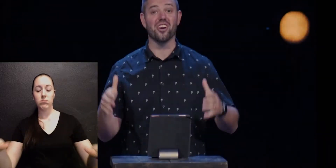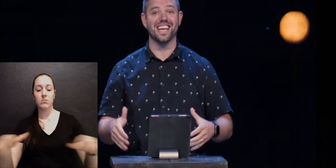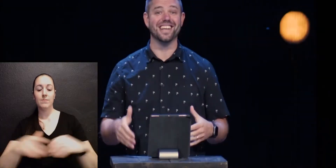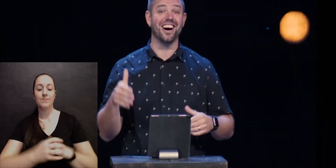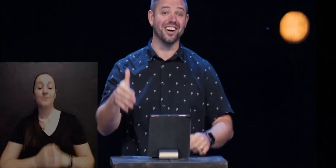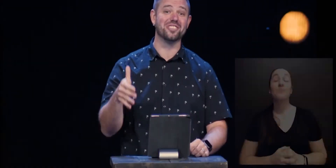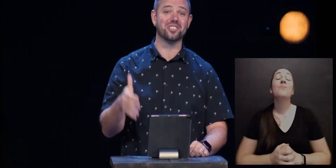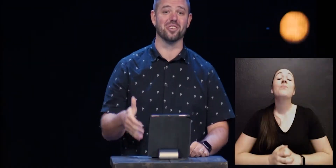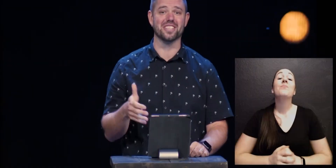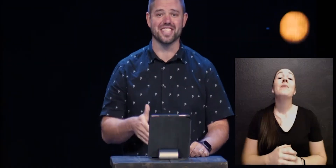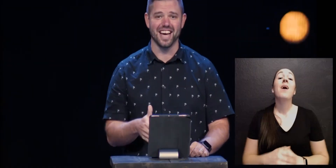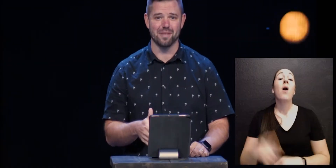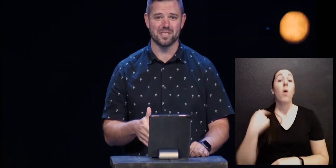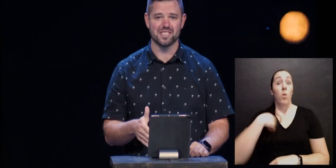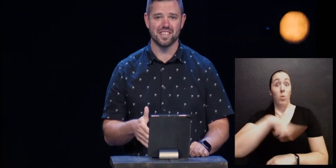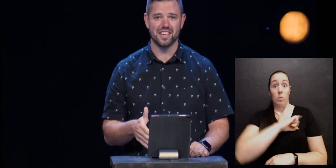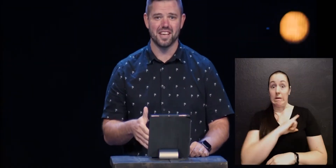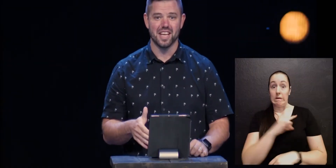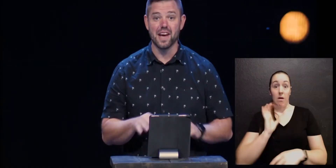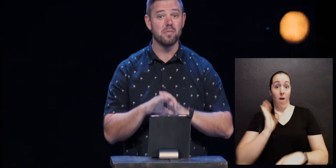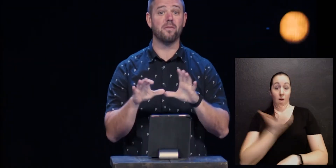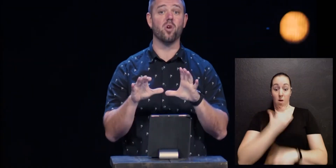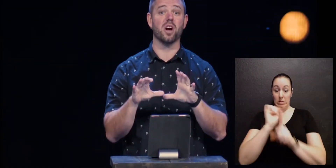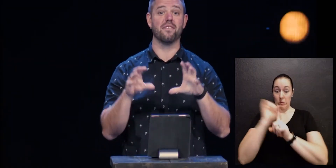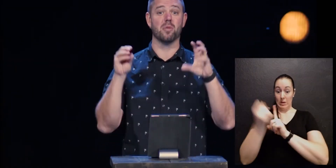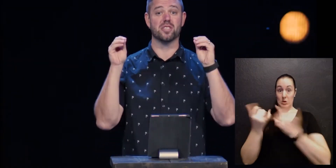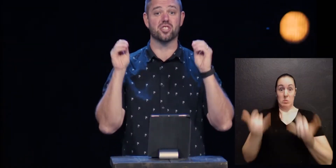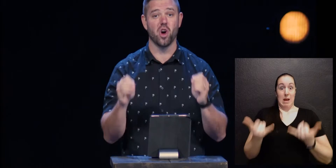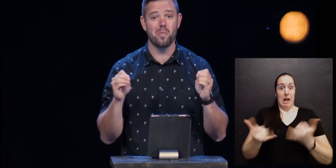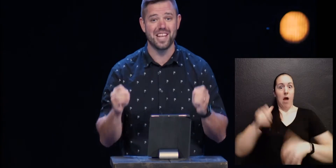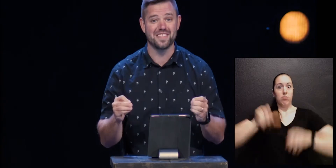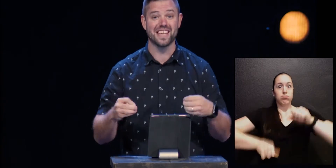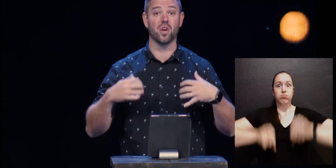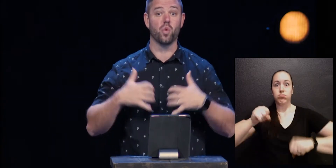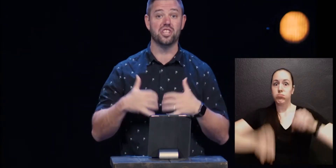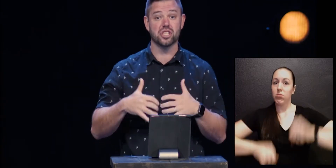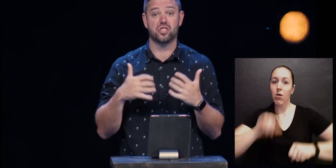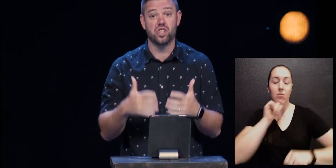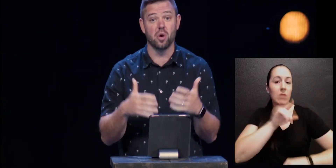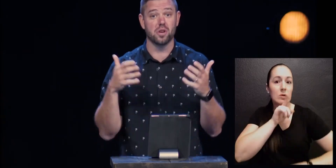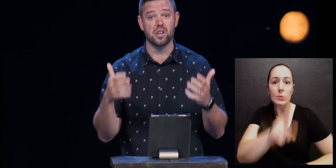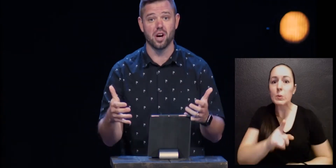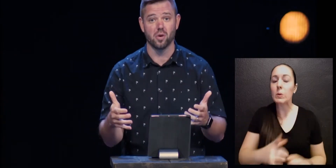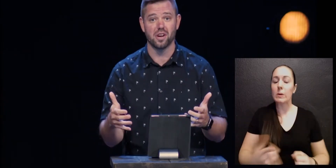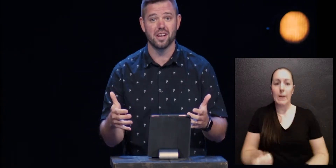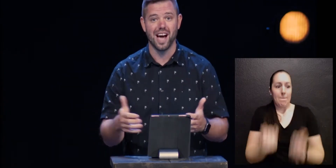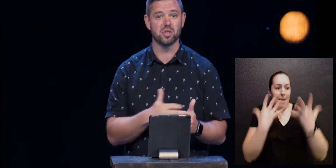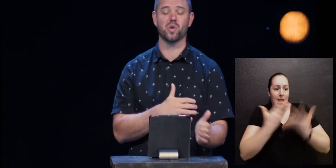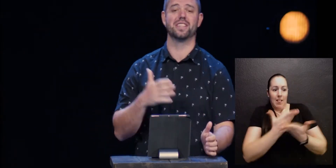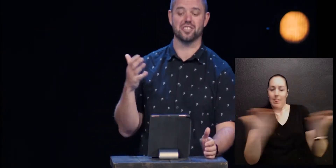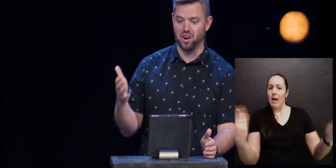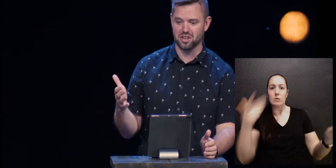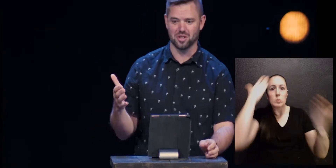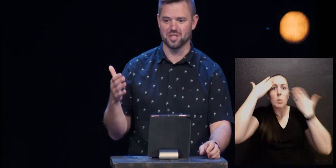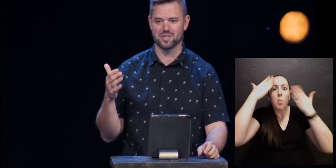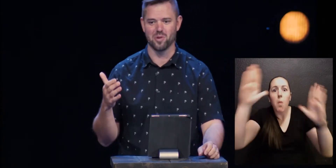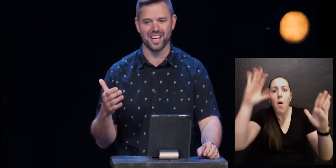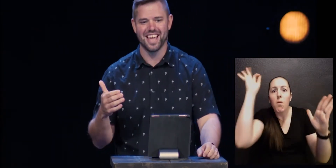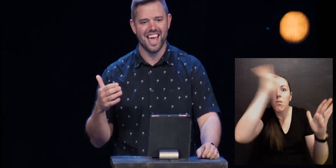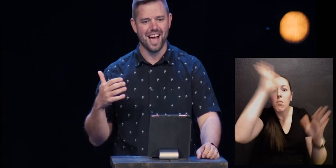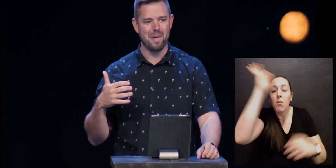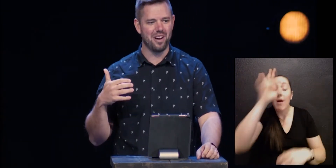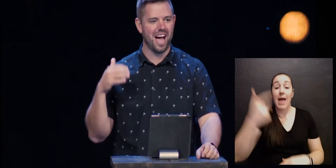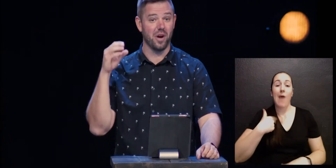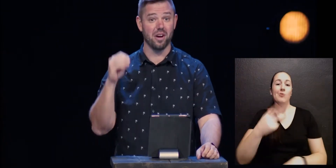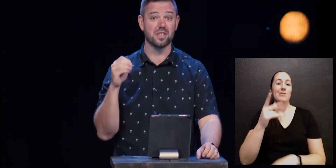We are in uncertain times. Never before have there been so many things that we just don't know. I was reading this article this